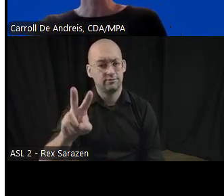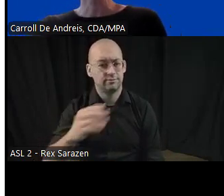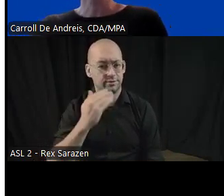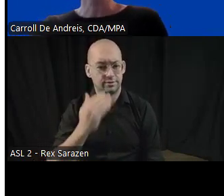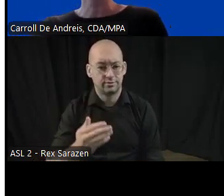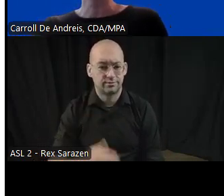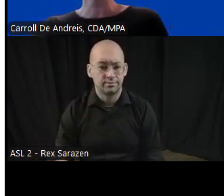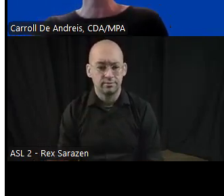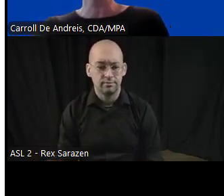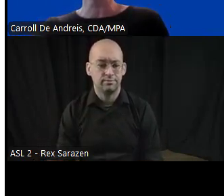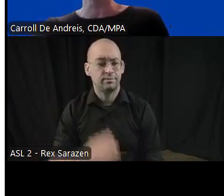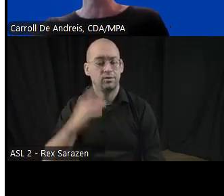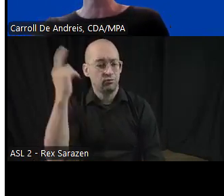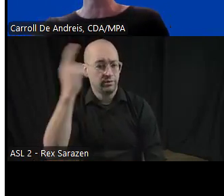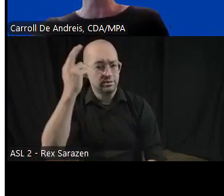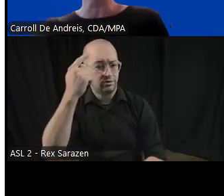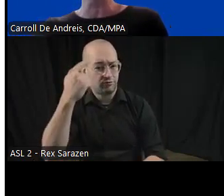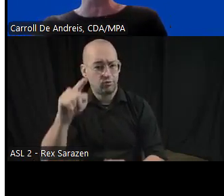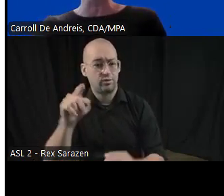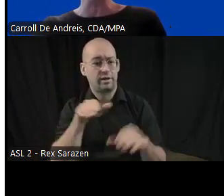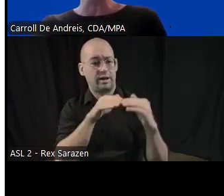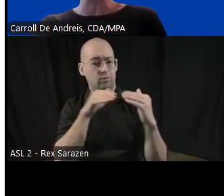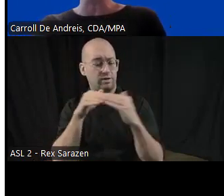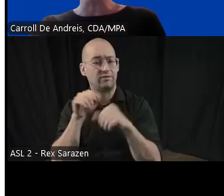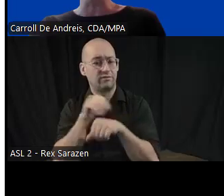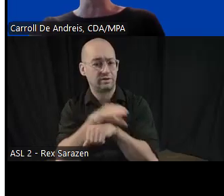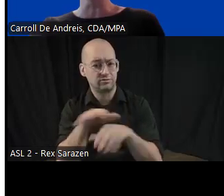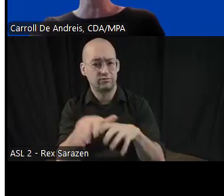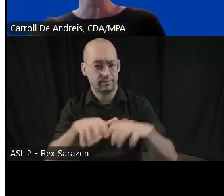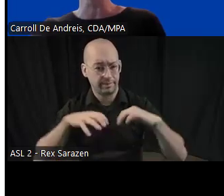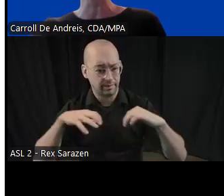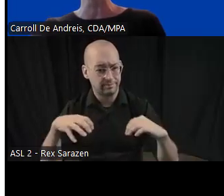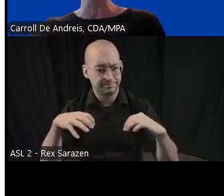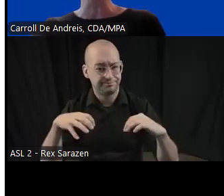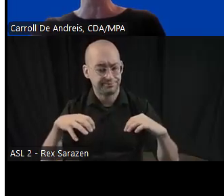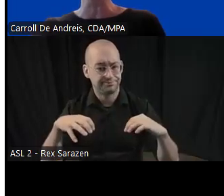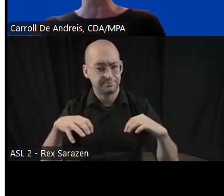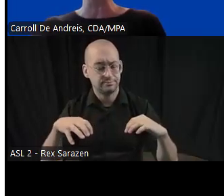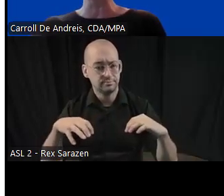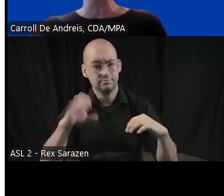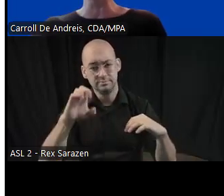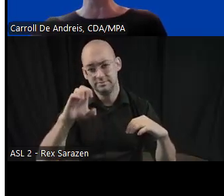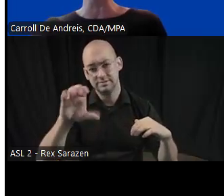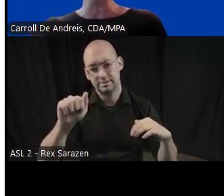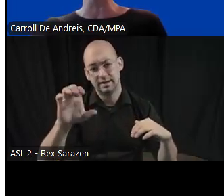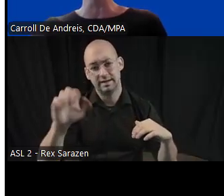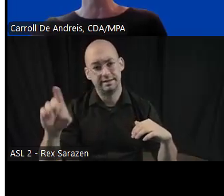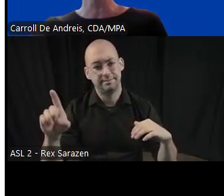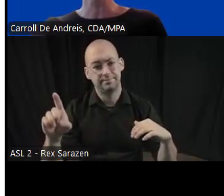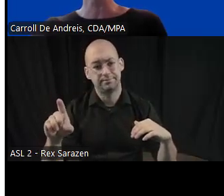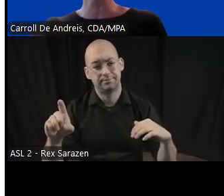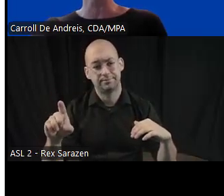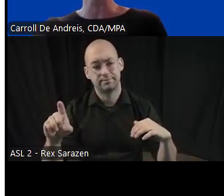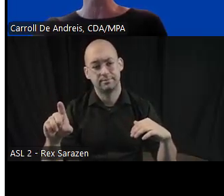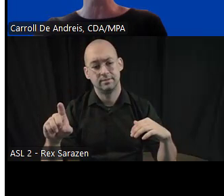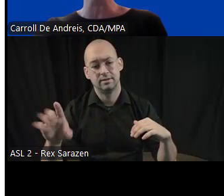The purpose of the Equity Advisory Committee on Aging and Disability, EACAD, EACAD,